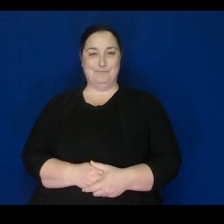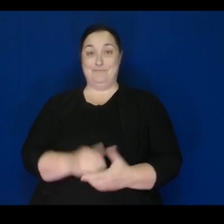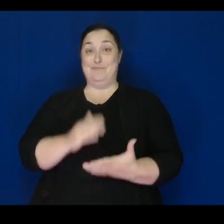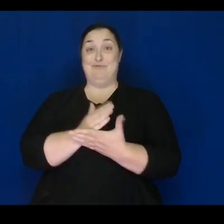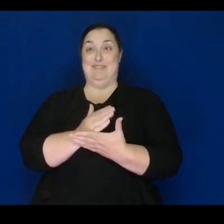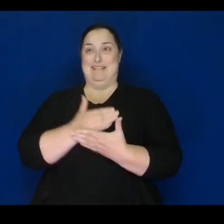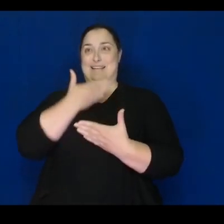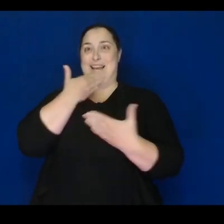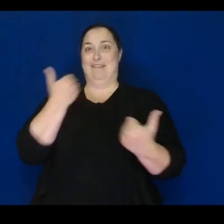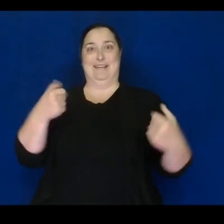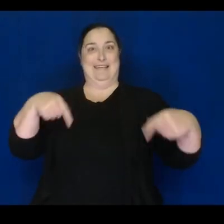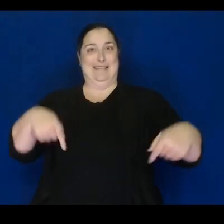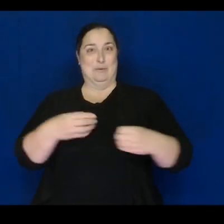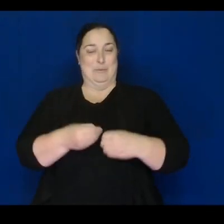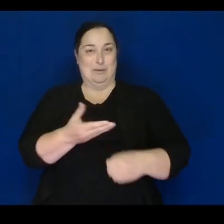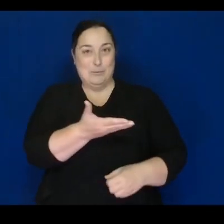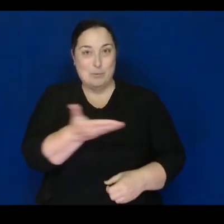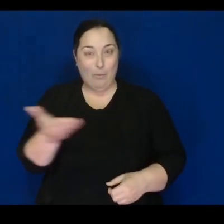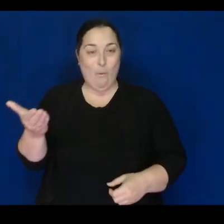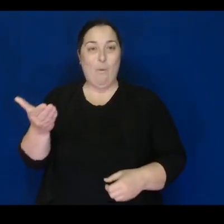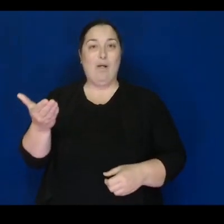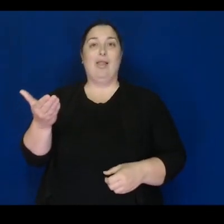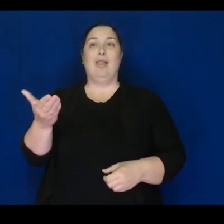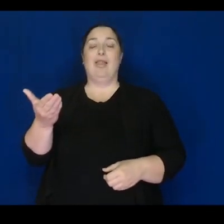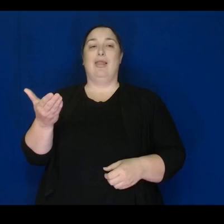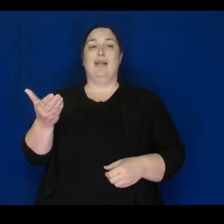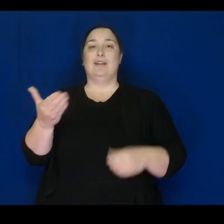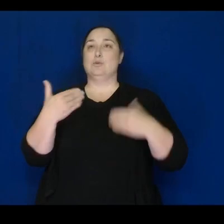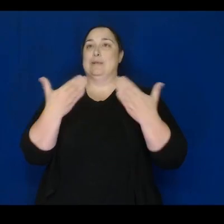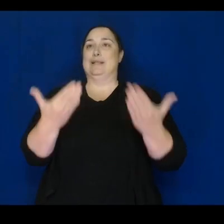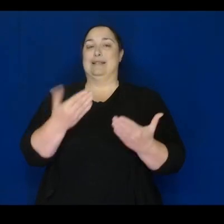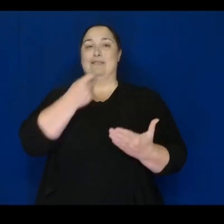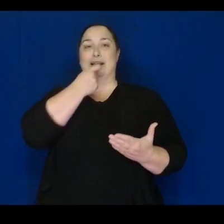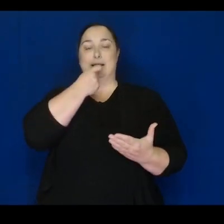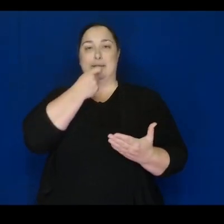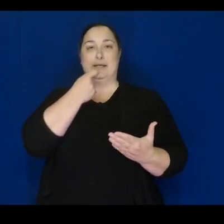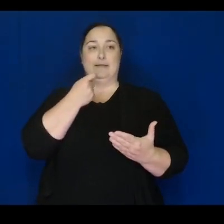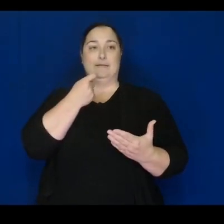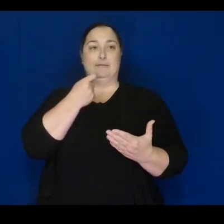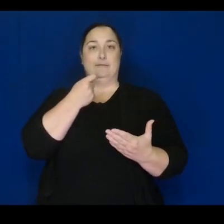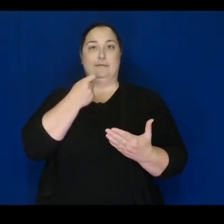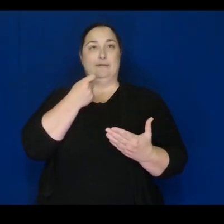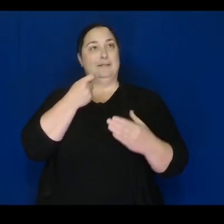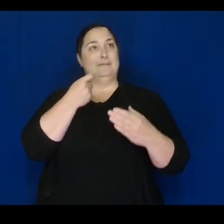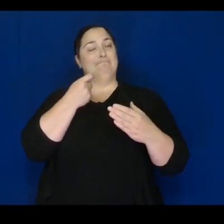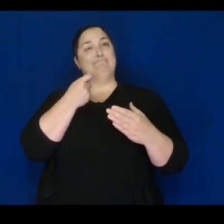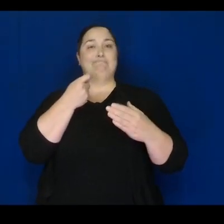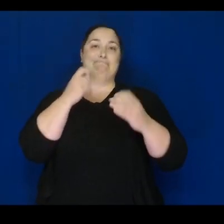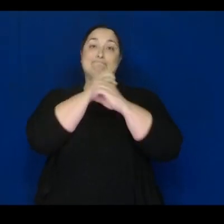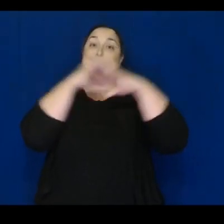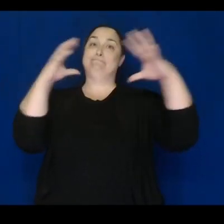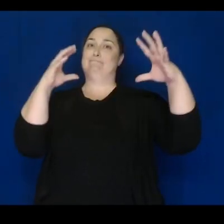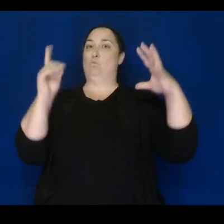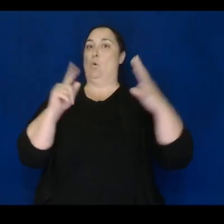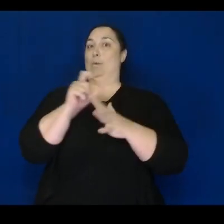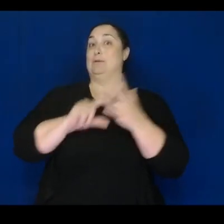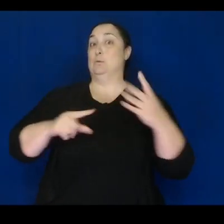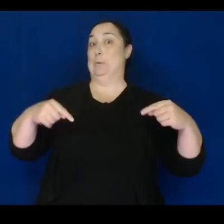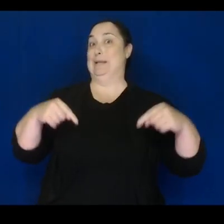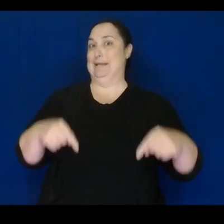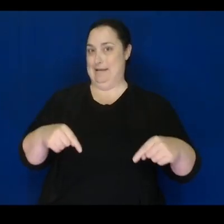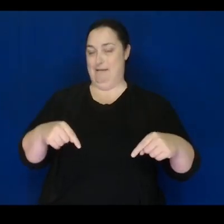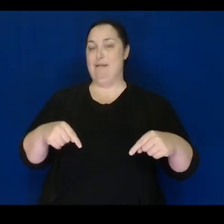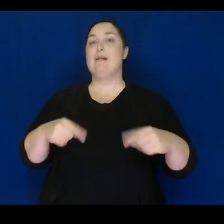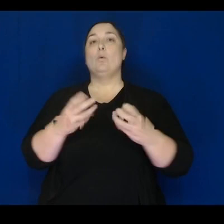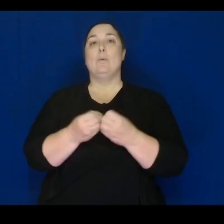be here with you all and to just give a bit of an insight into what we've been doing here at the National Gallery for First Nations